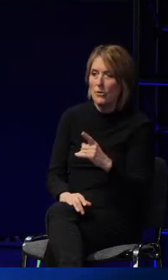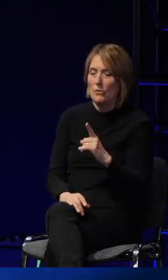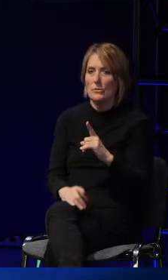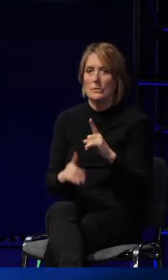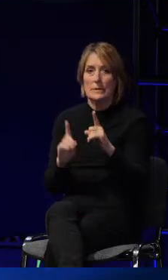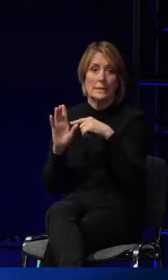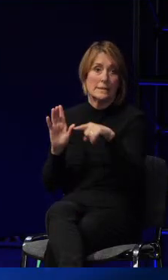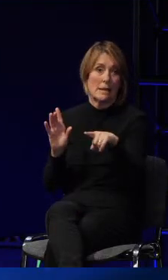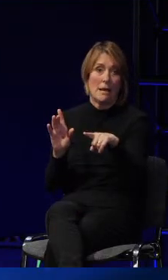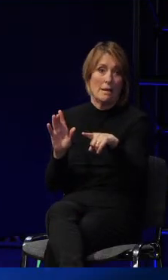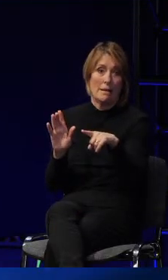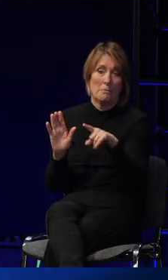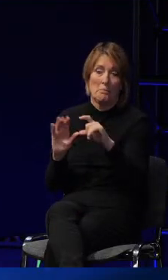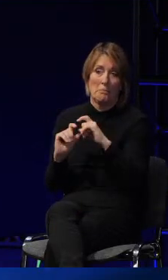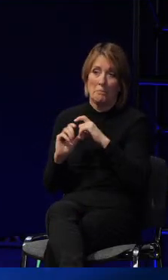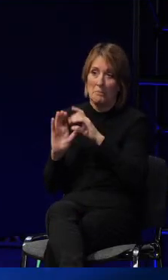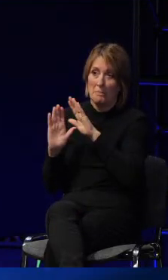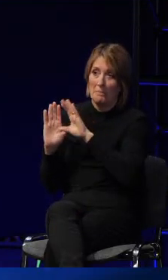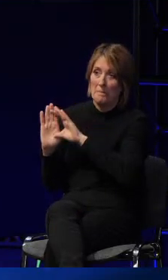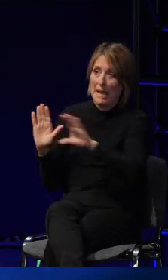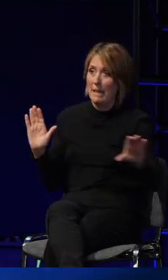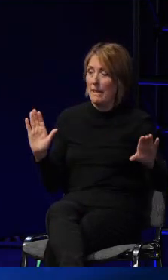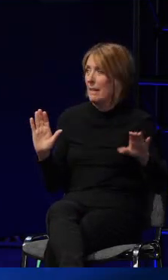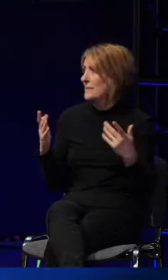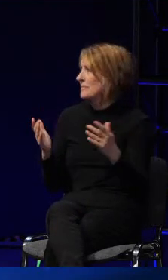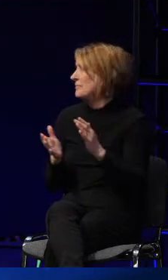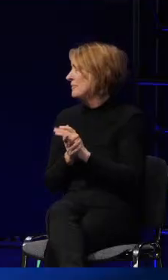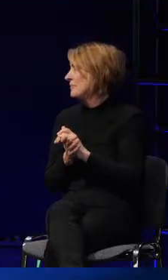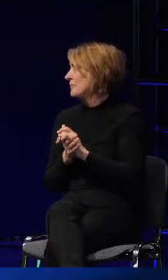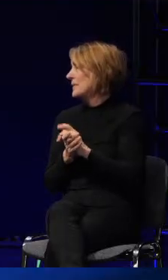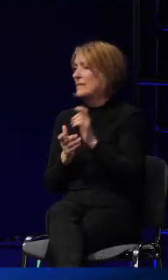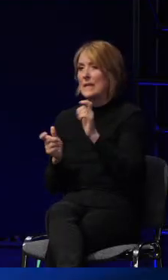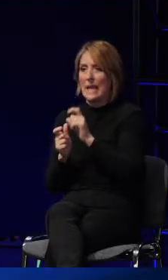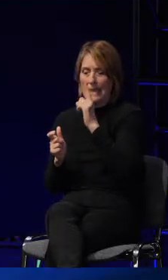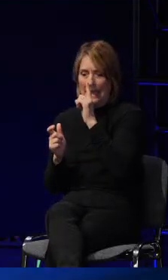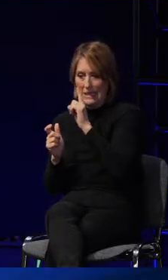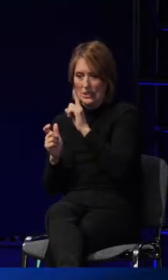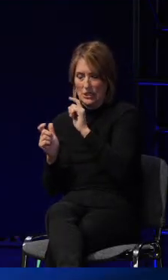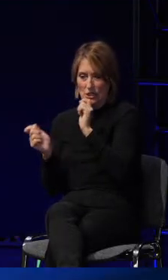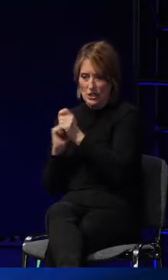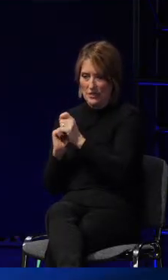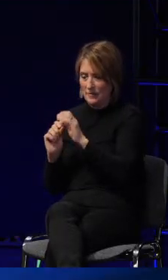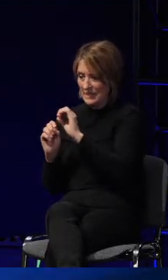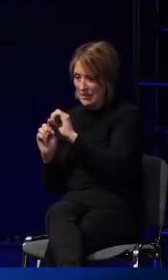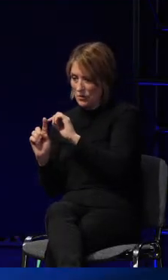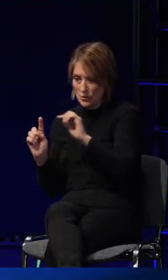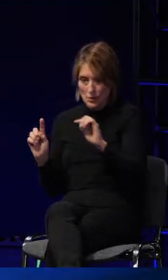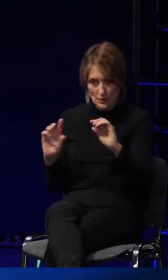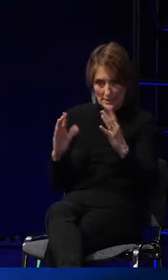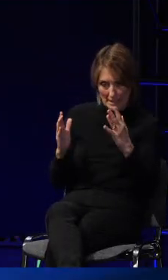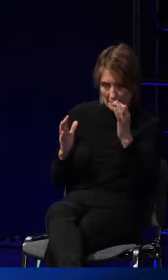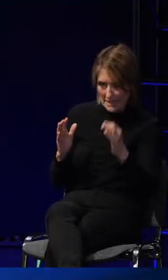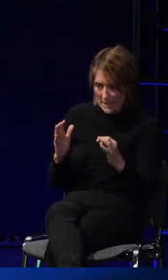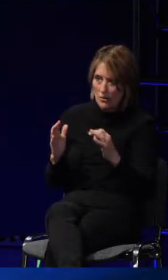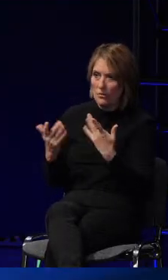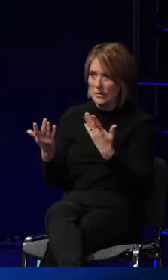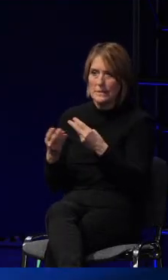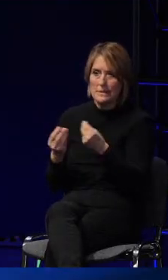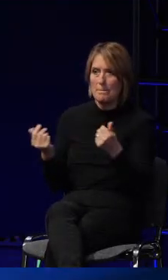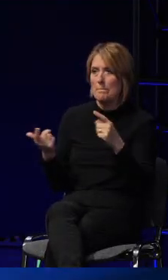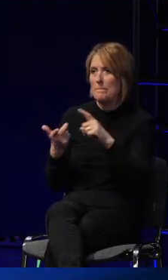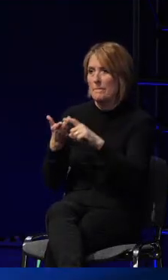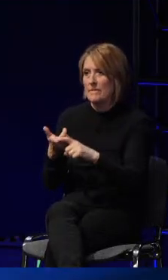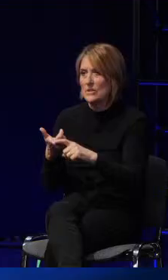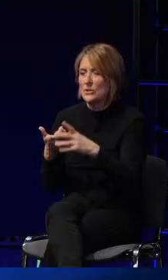way a color changes between like those like 0 to 10% on some of the LED fixtures is horrendous. So you're constantly